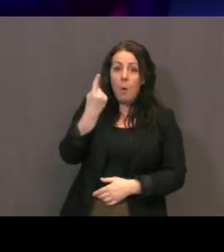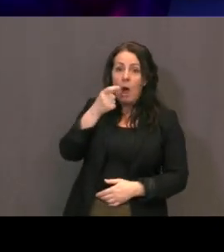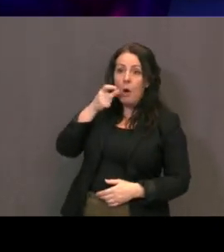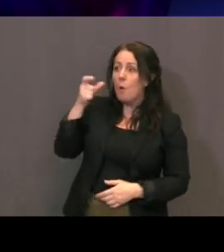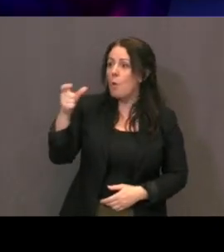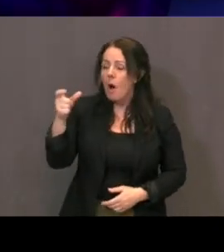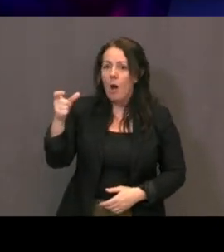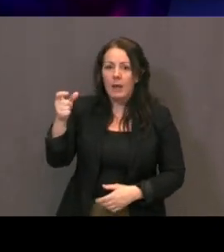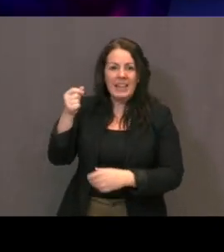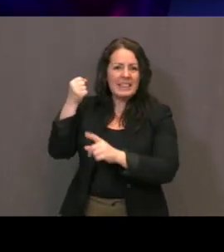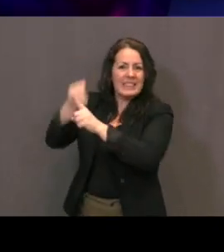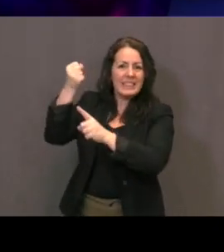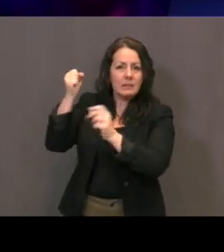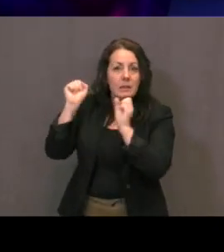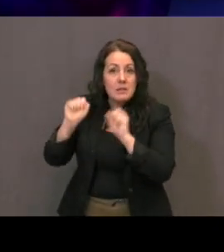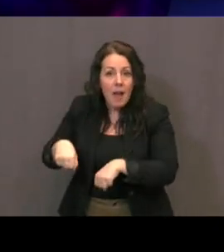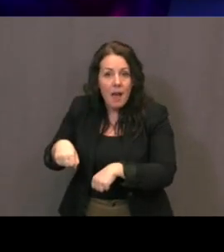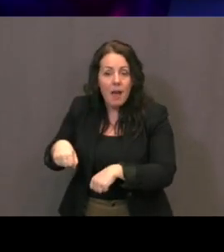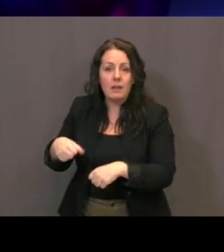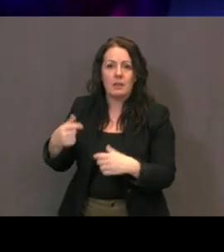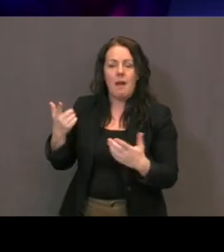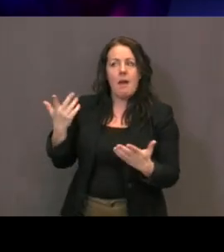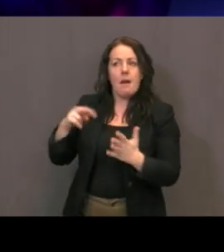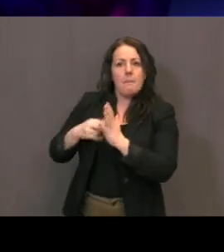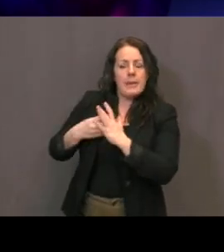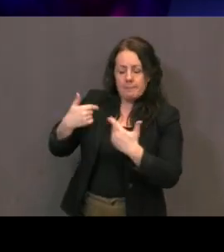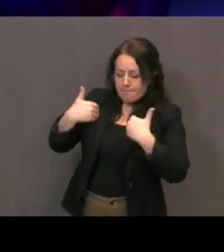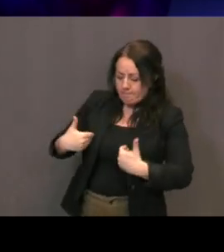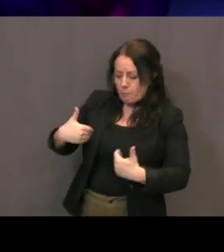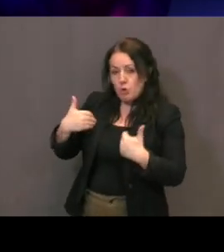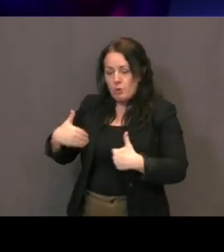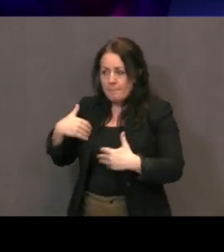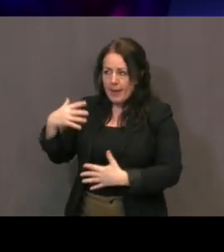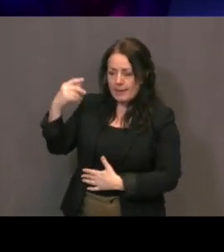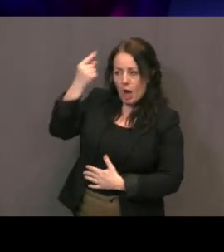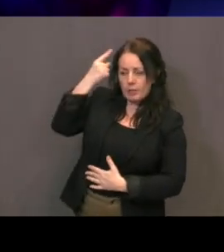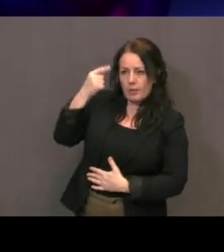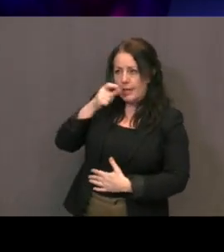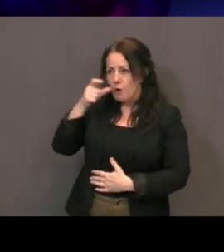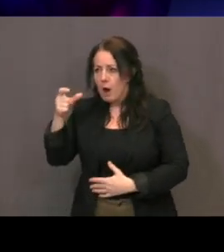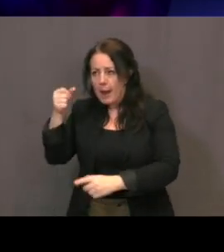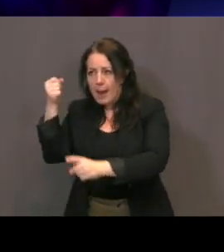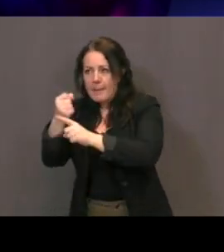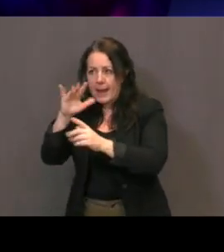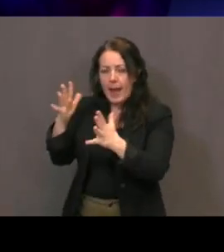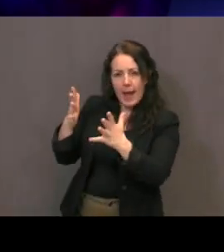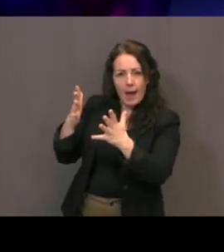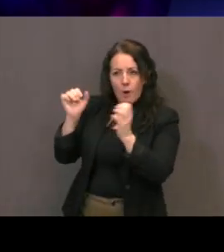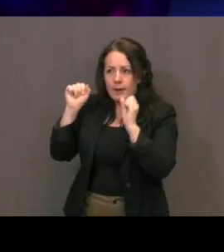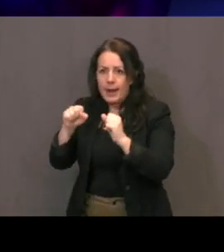those contexts, where your work as interpreters are necessary. We have international